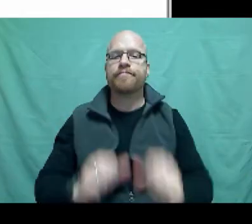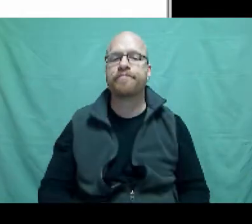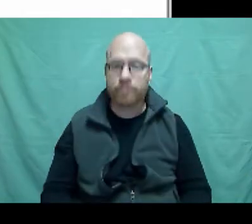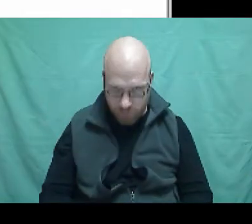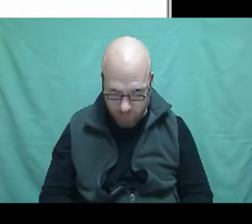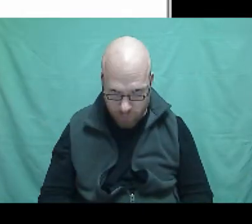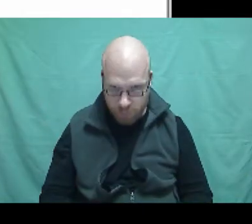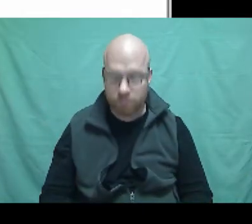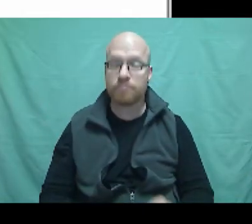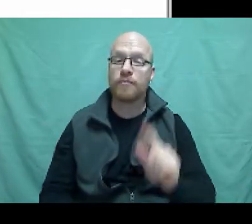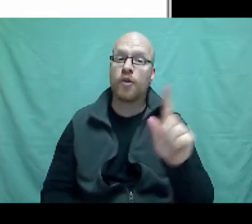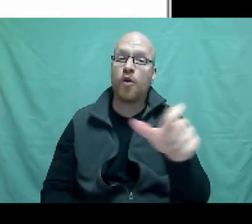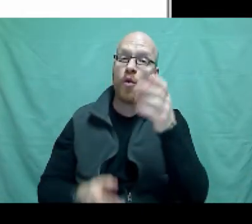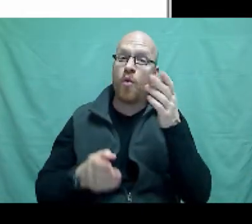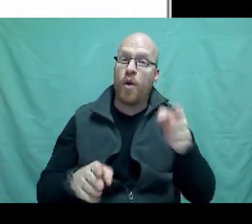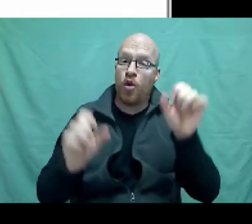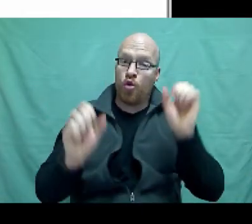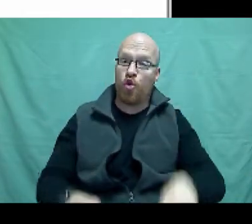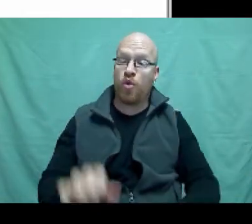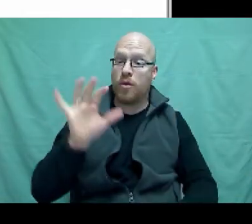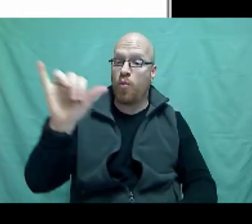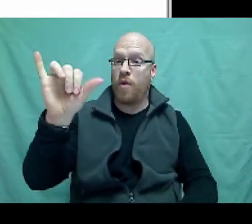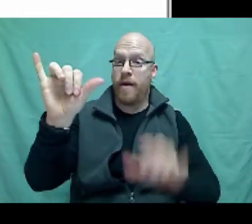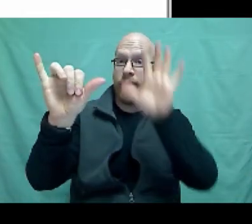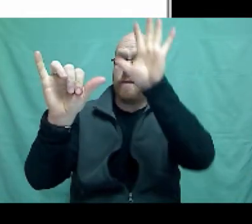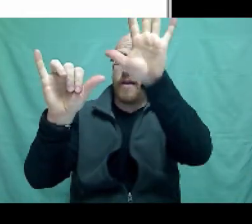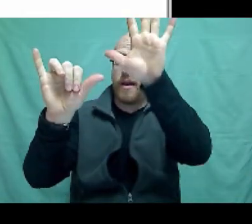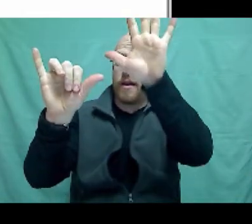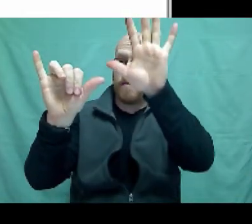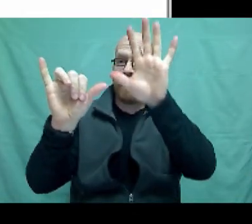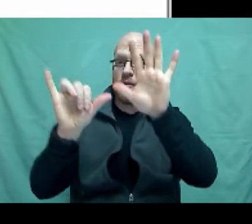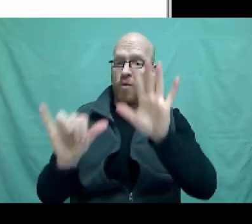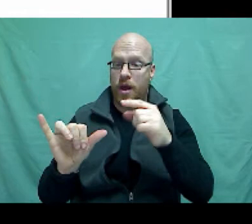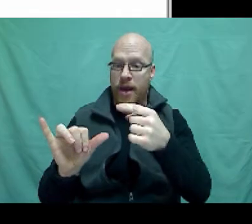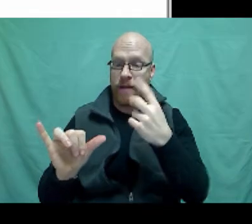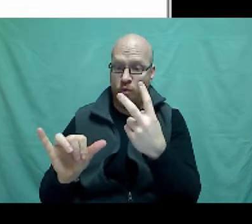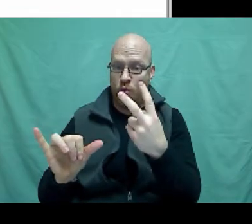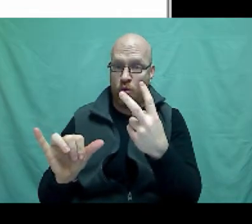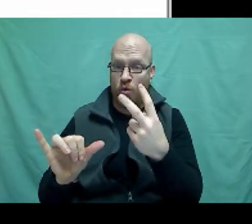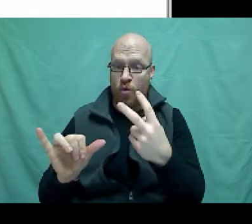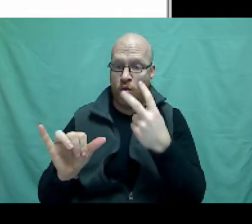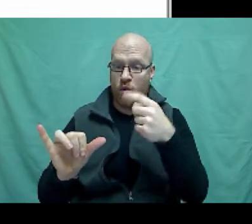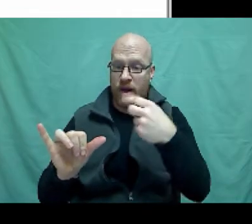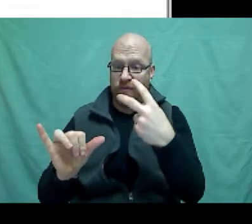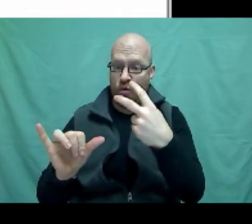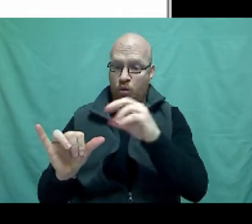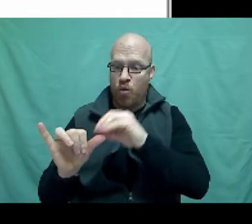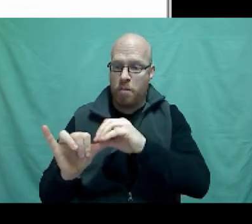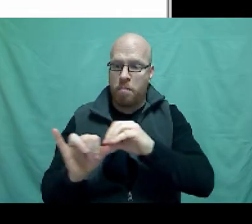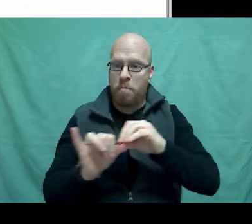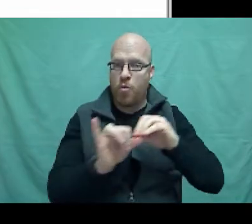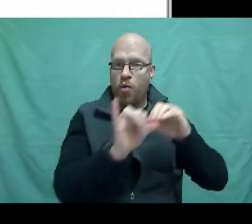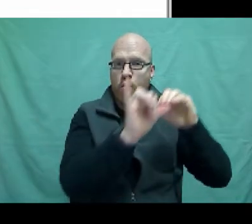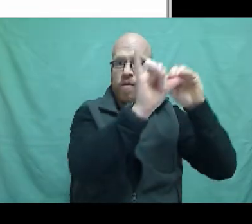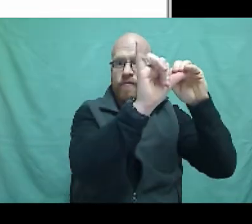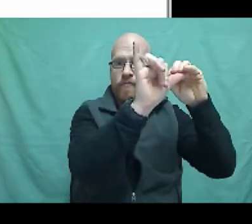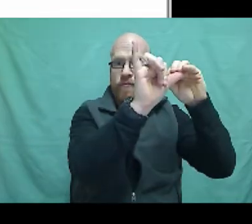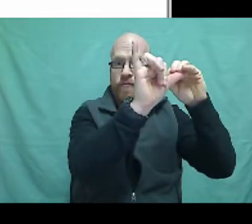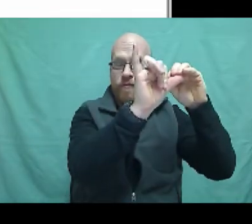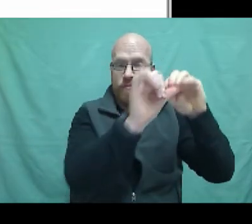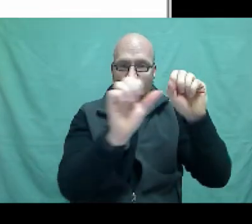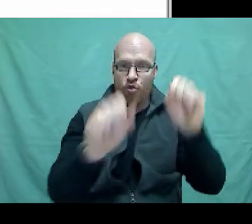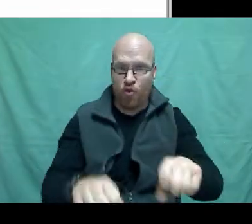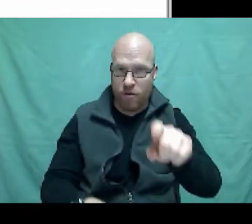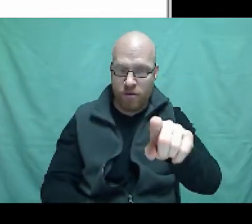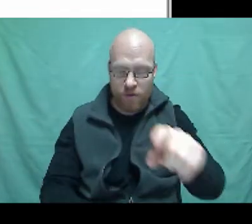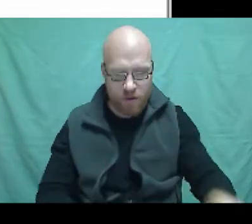Okay, so y to the 7th power. You could figure this out a different way, because we have y to the negative 2 in the